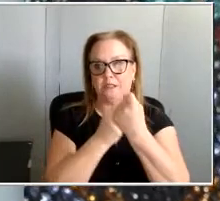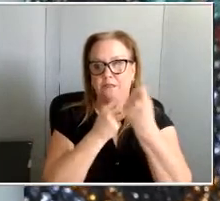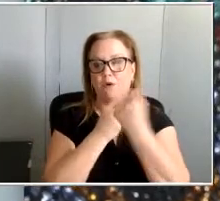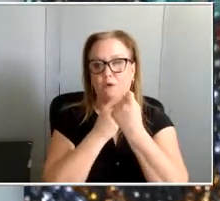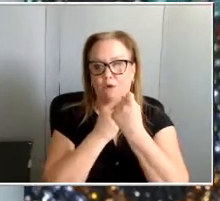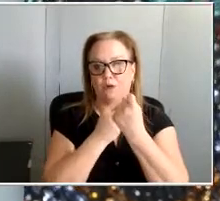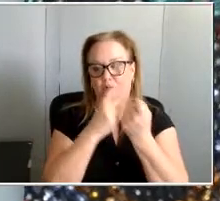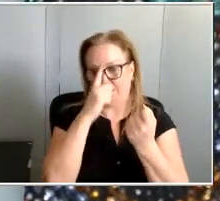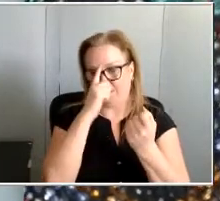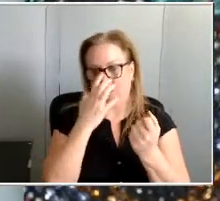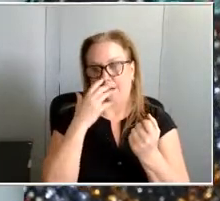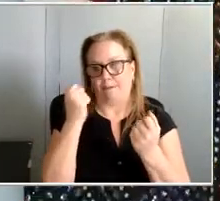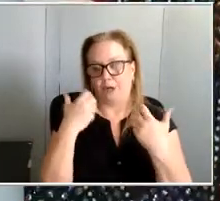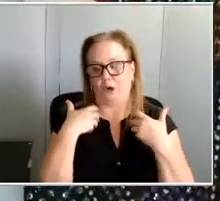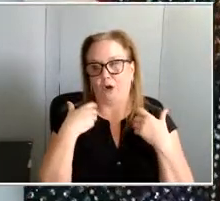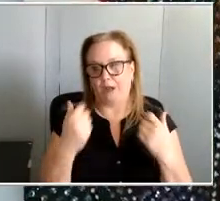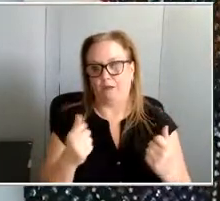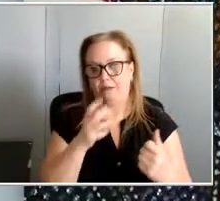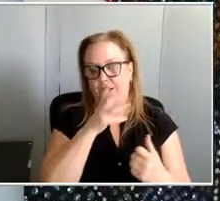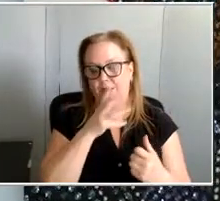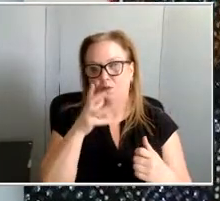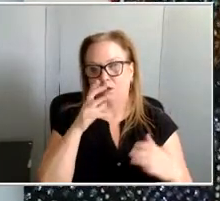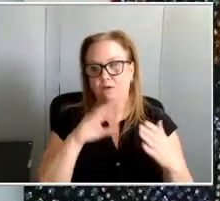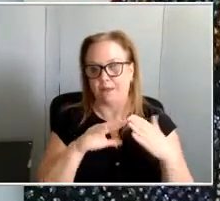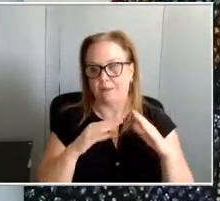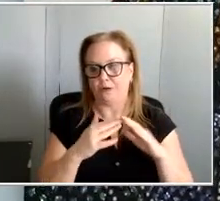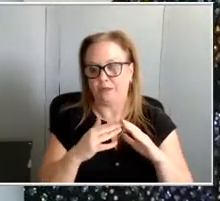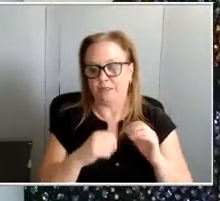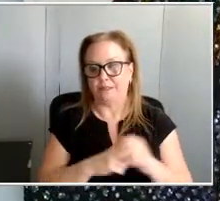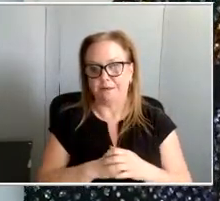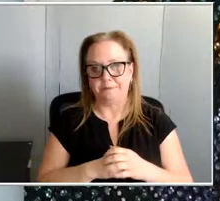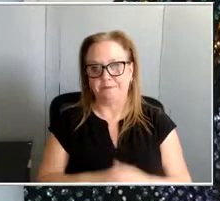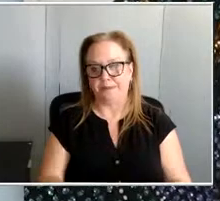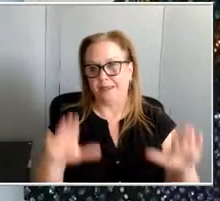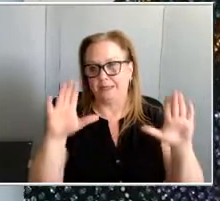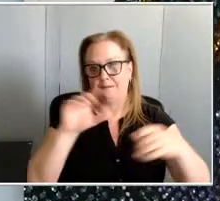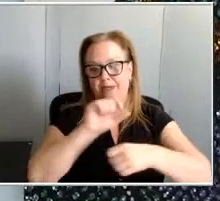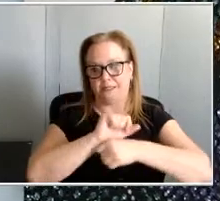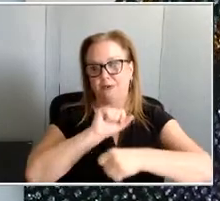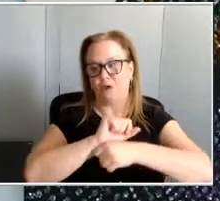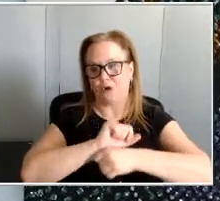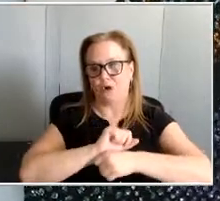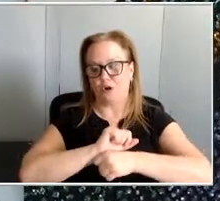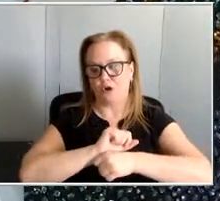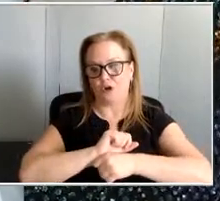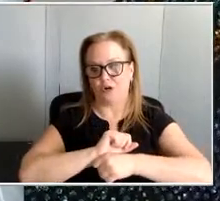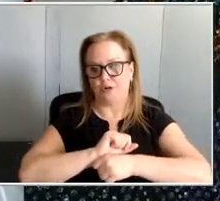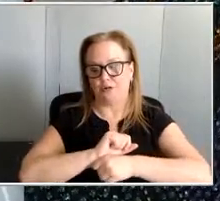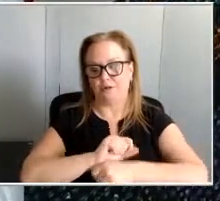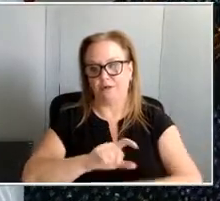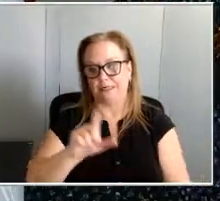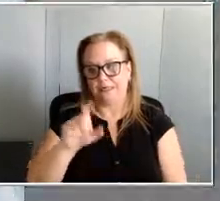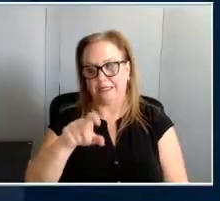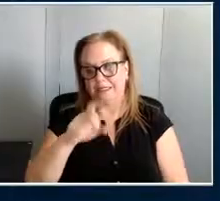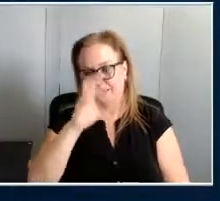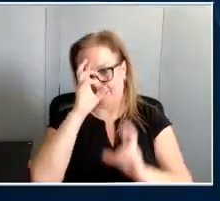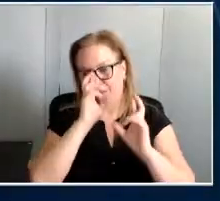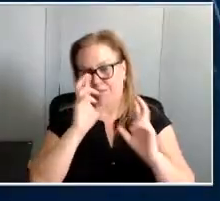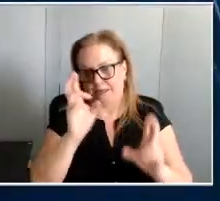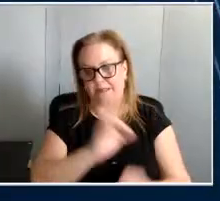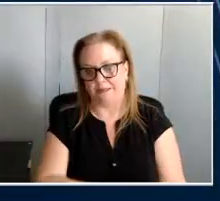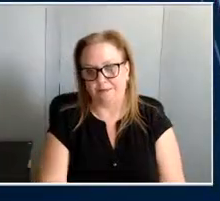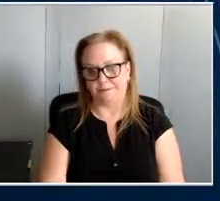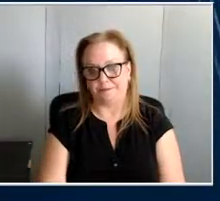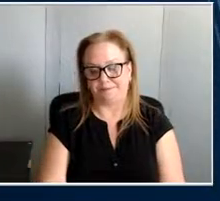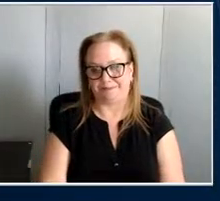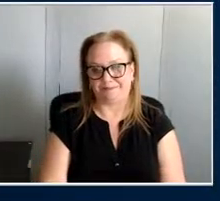for better health in our rural communities. I think it's amazing work that is being accomplished and needs to be respected. Coming up